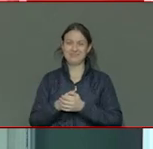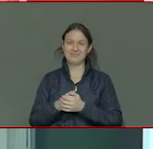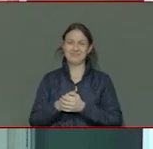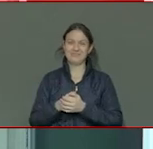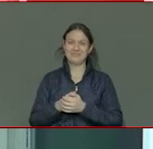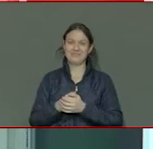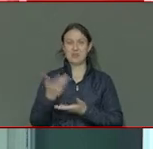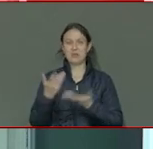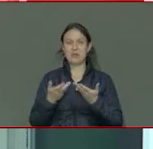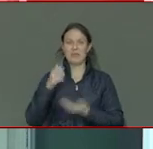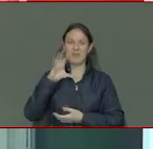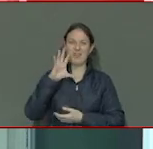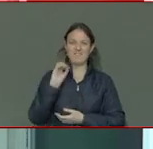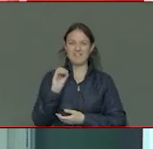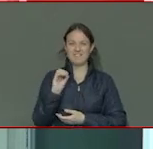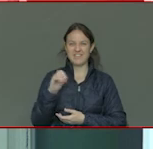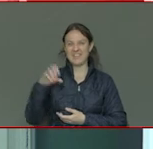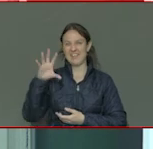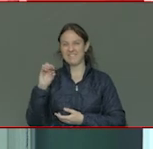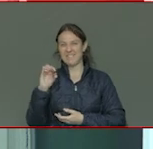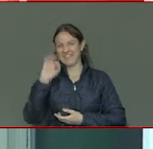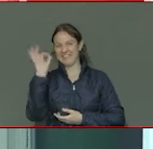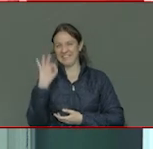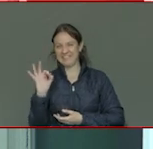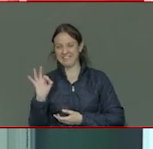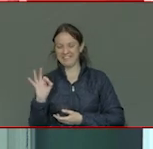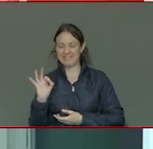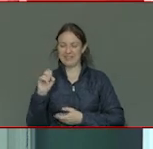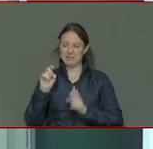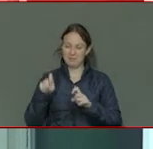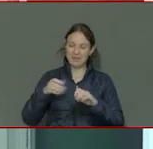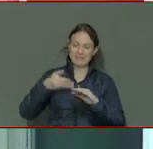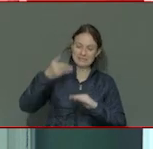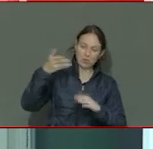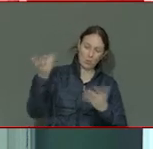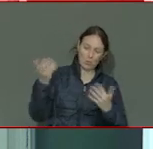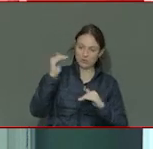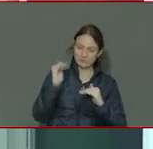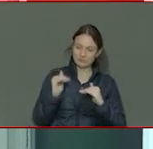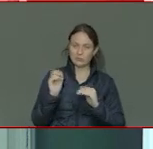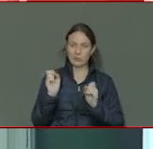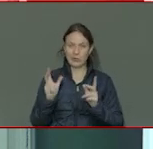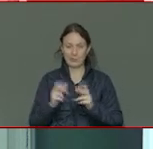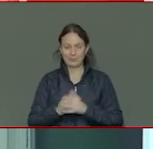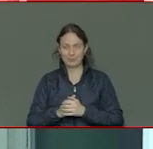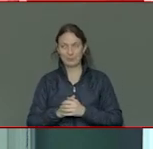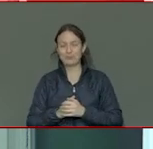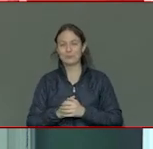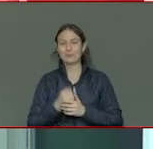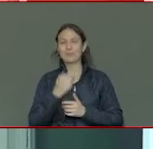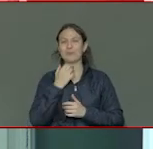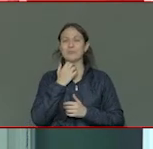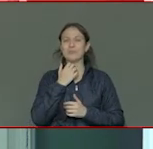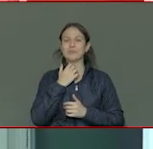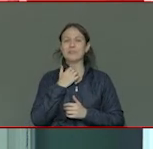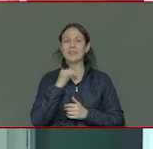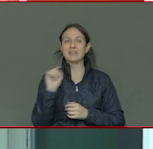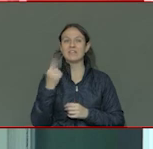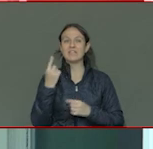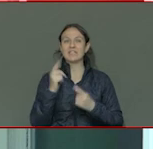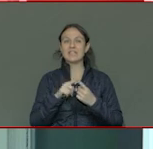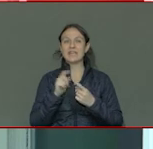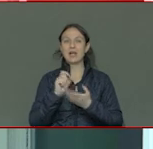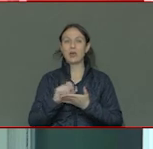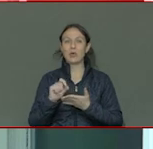a 50-50 chance of greater and smaller because equal to doesn't count. So now you're first going to write